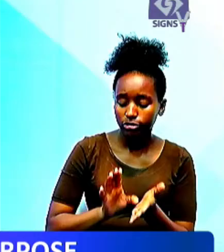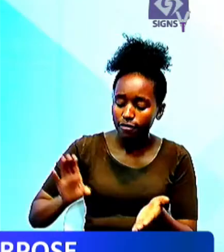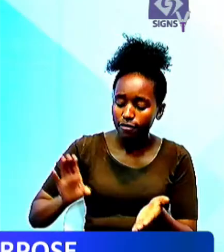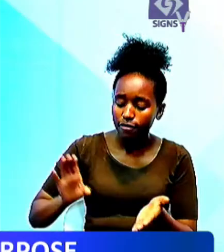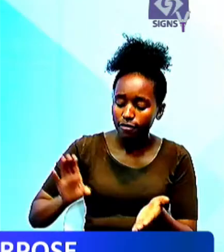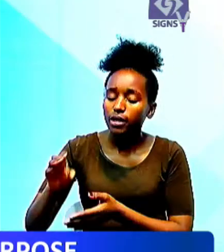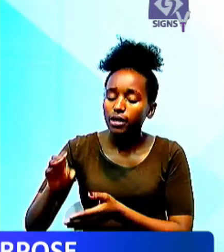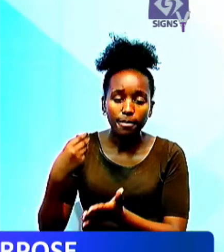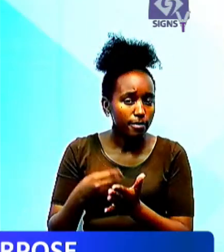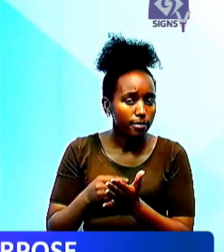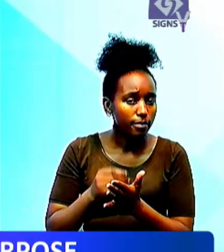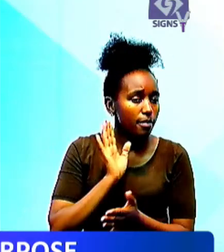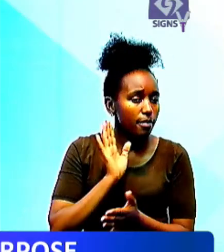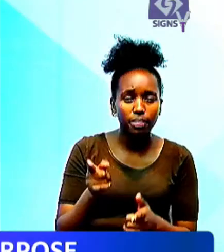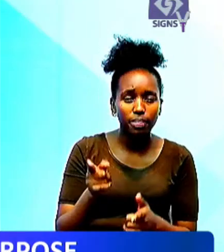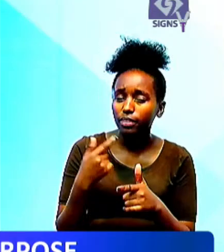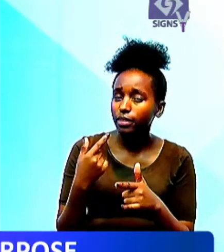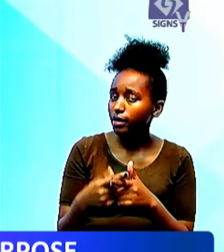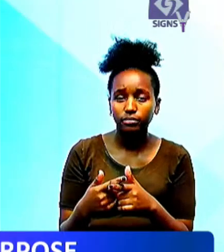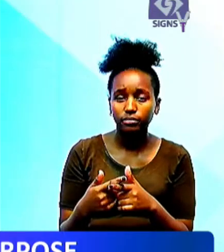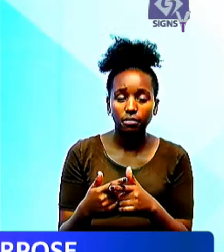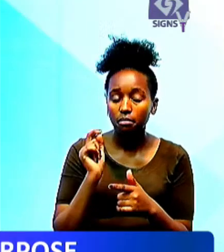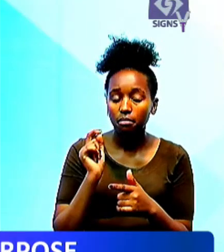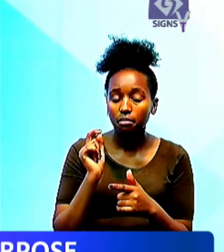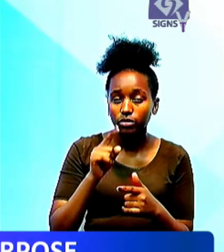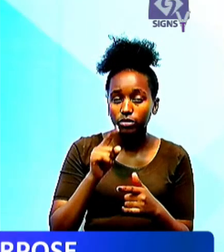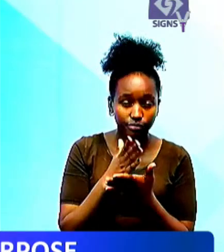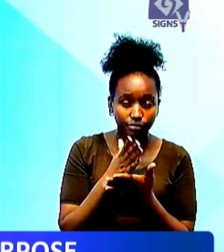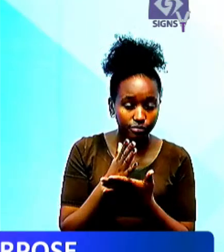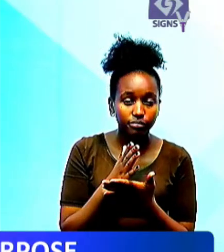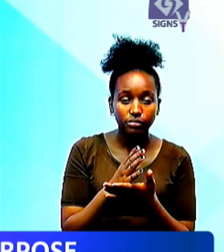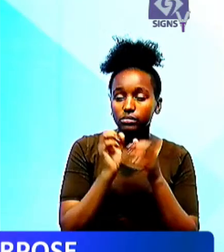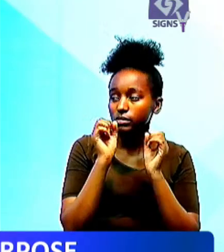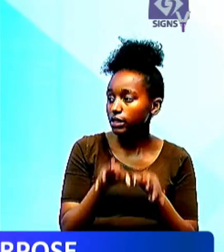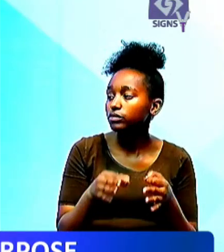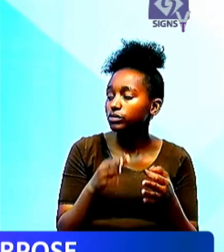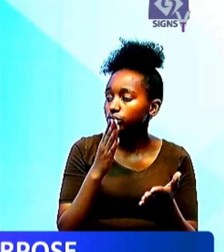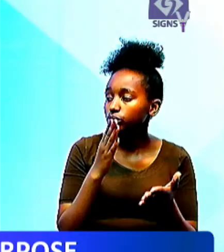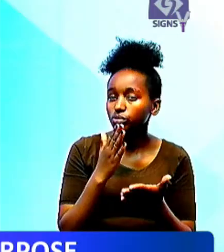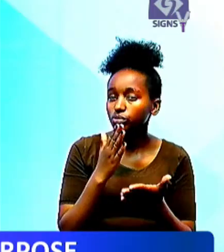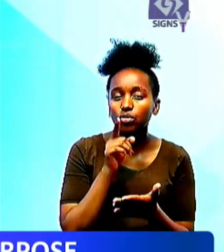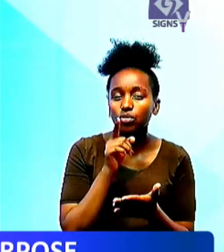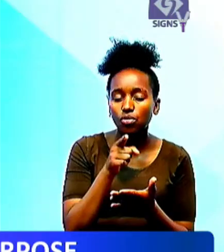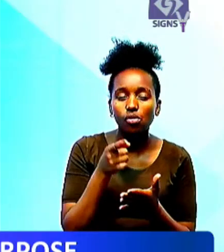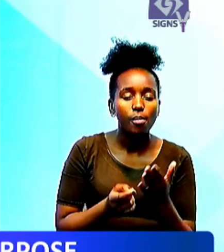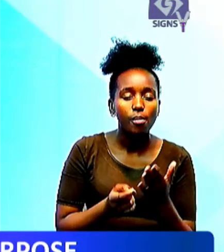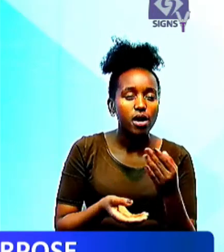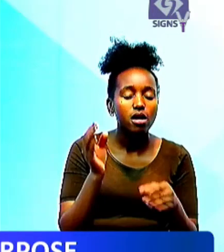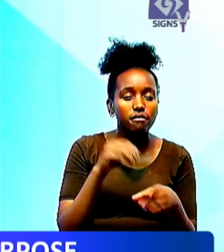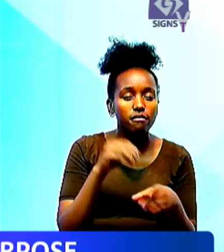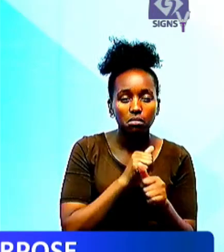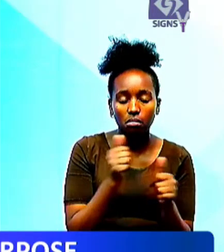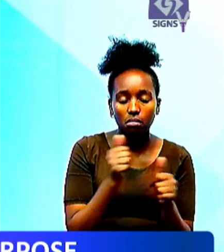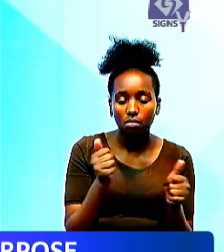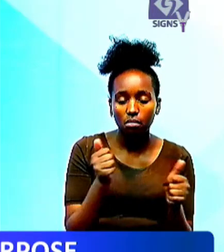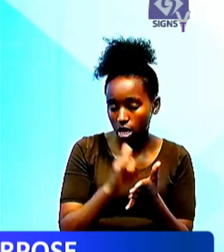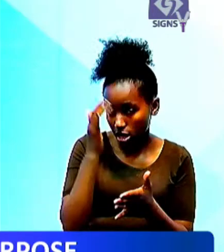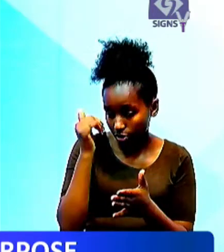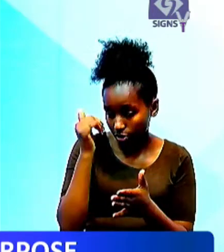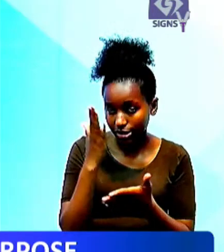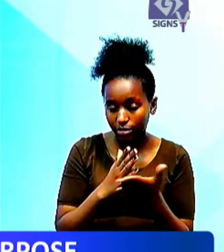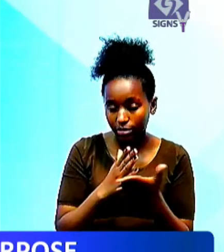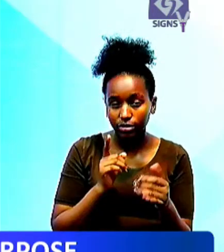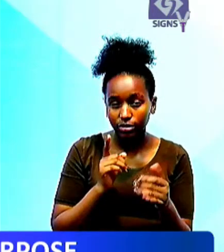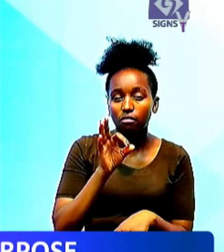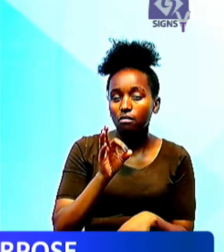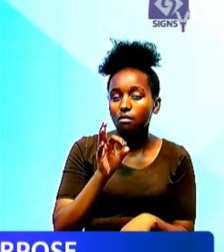rich with the multiples or whatever, I check what are the benchmark and what have you invested in. And that's why we have people talking of the Forex. The